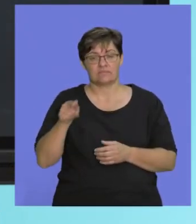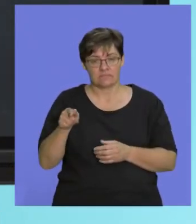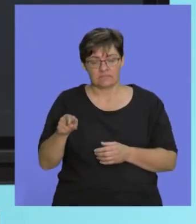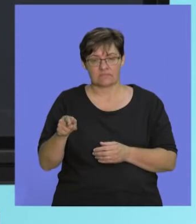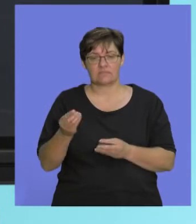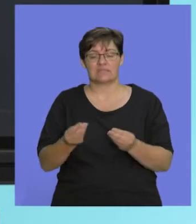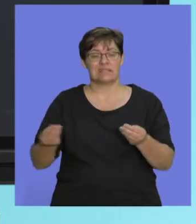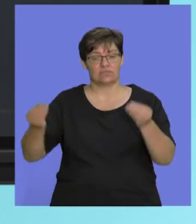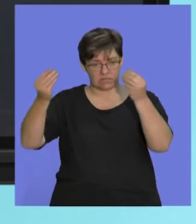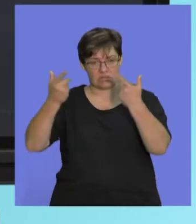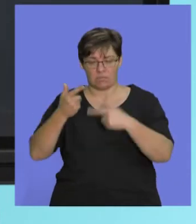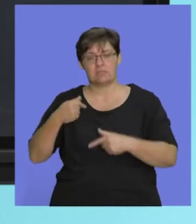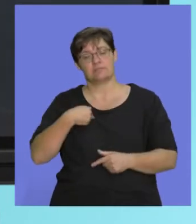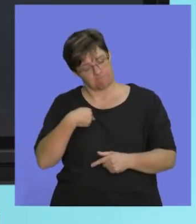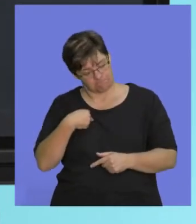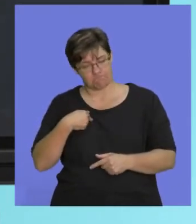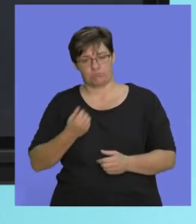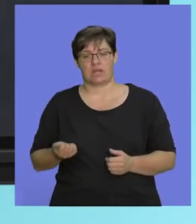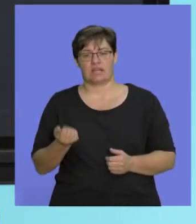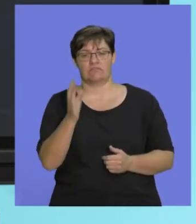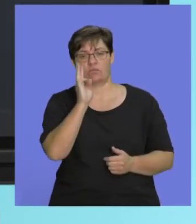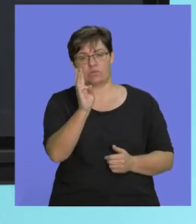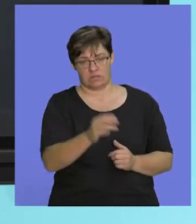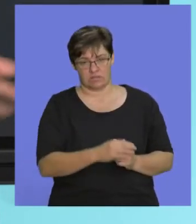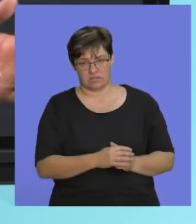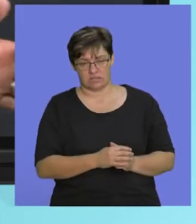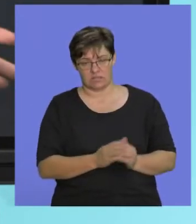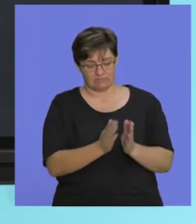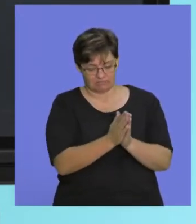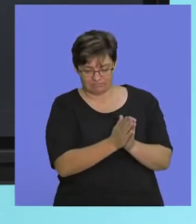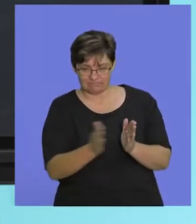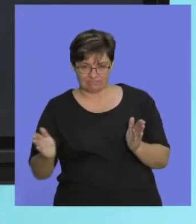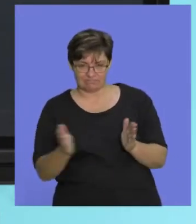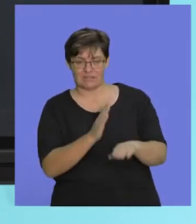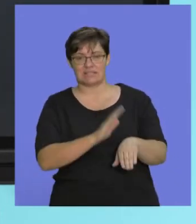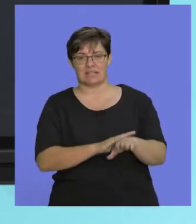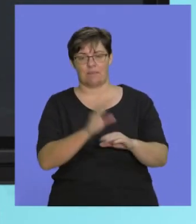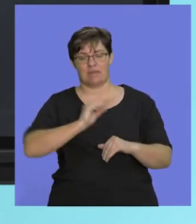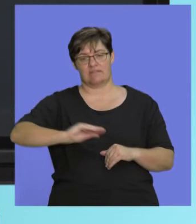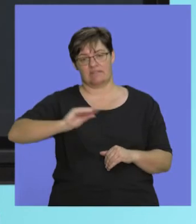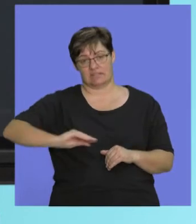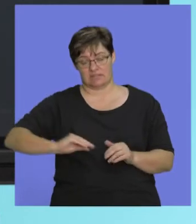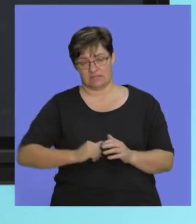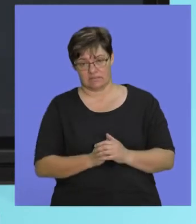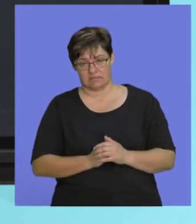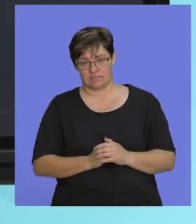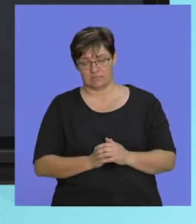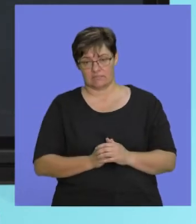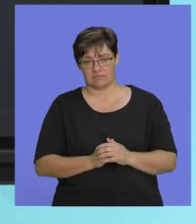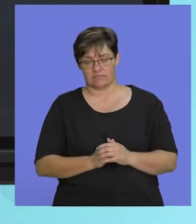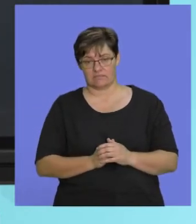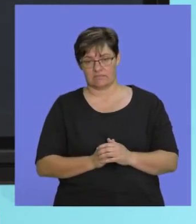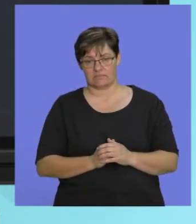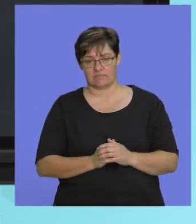That's the interest that they claim to give you in a duration of your investment.